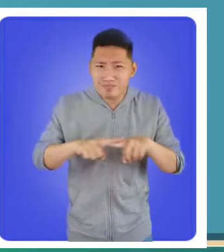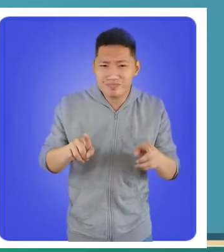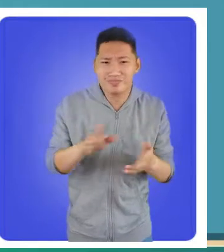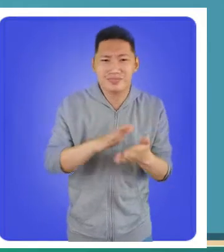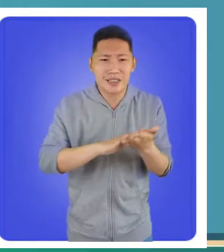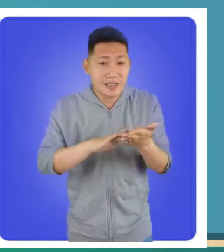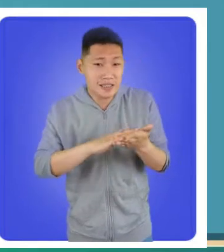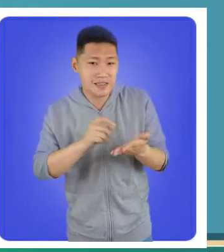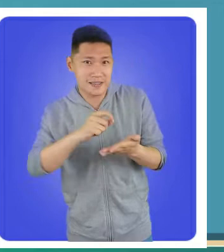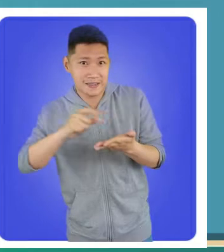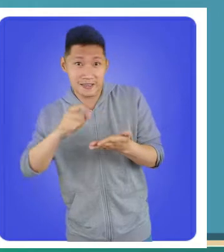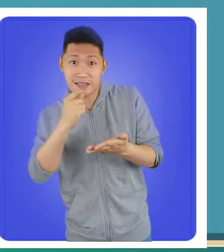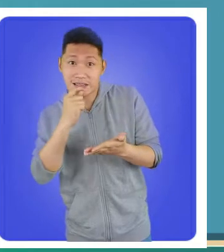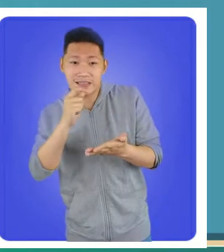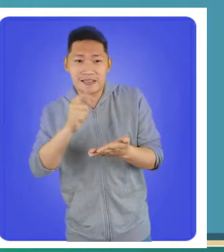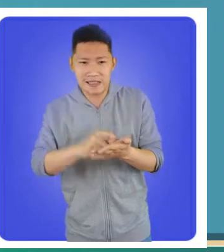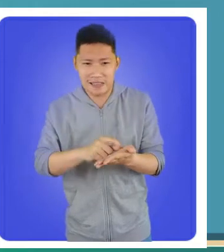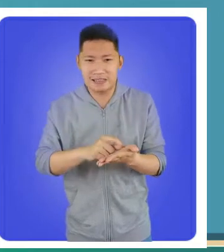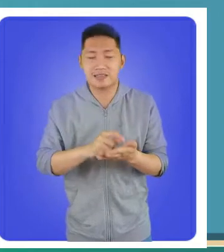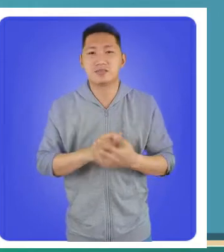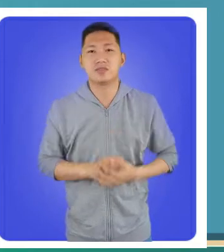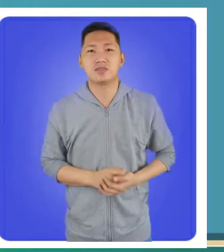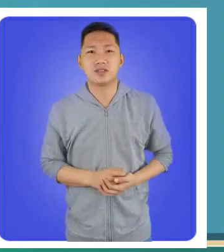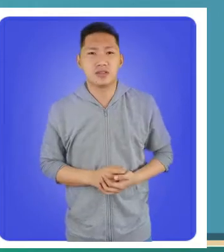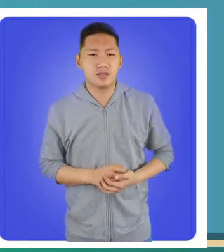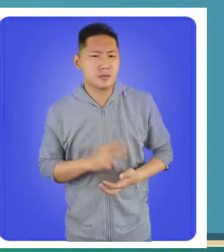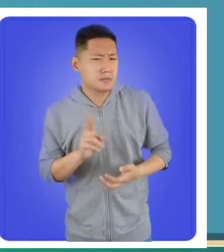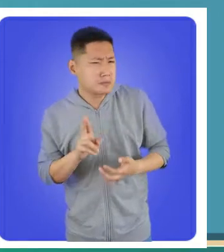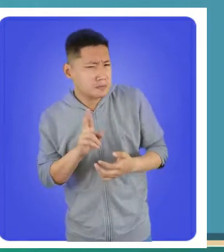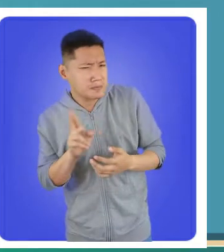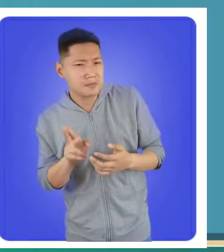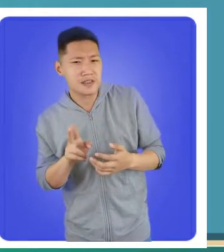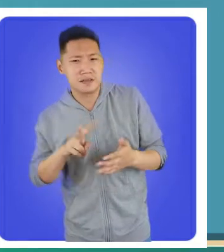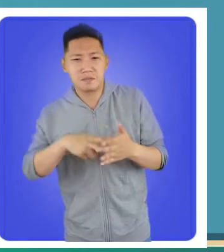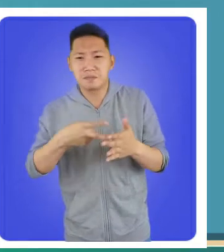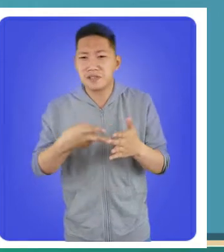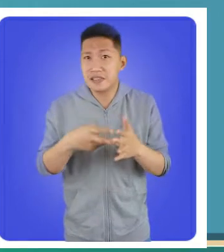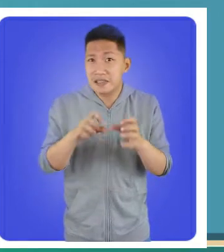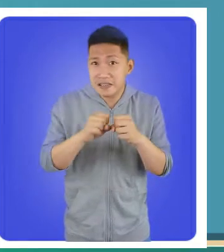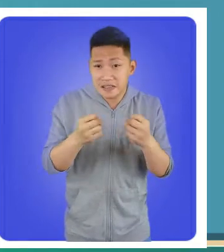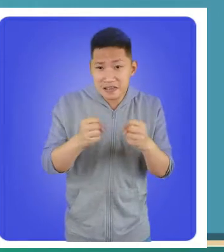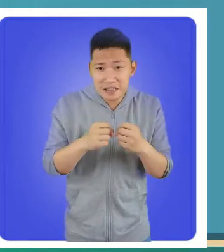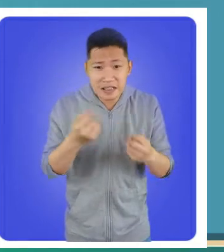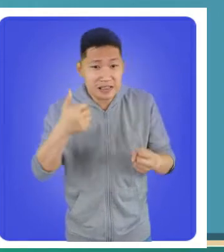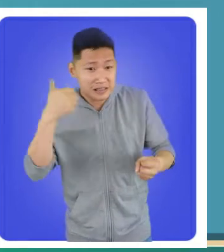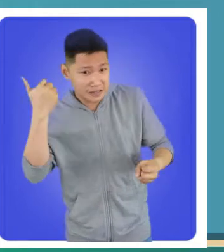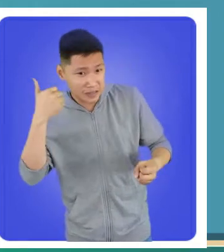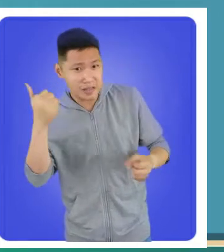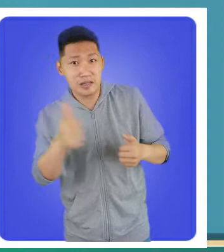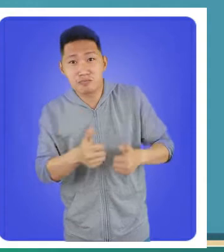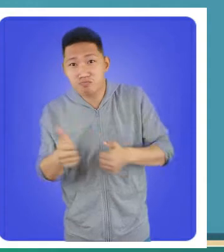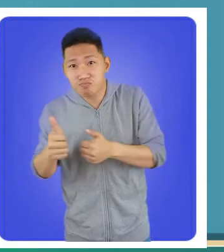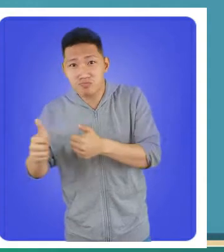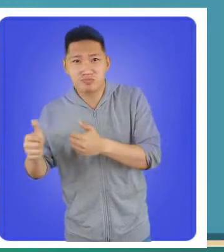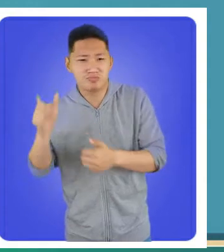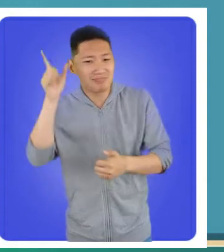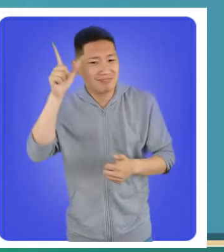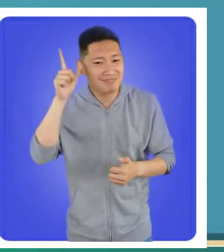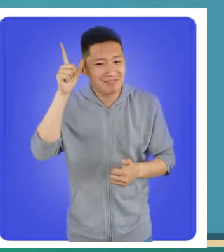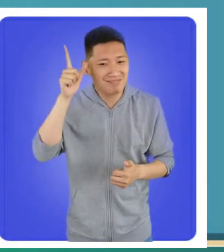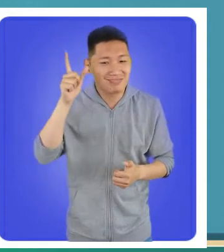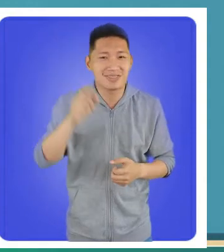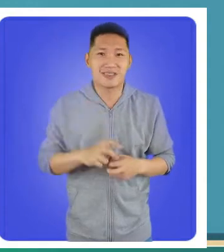aesthetically pleasing a written text is. Usually, this means that the sentences are arranged